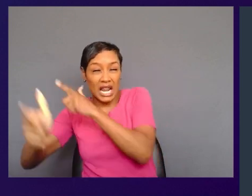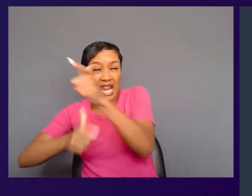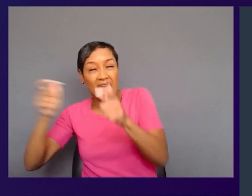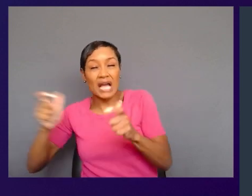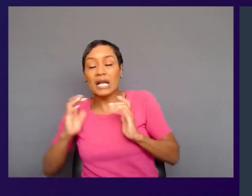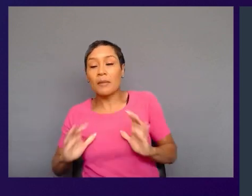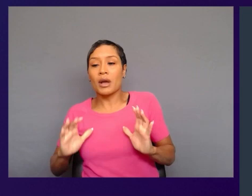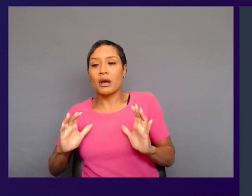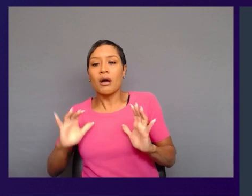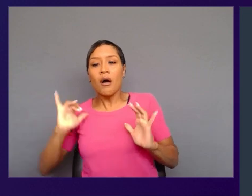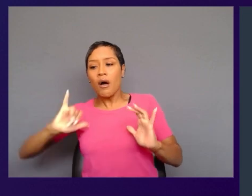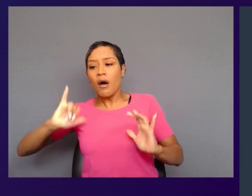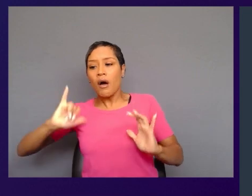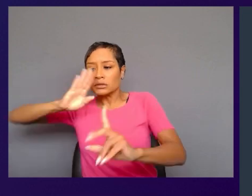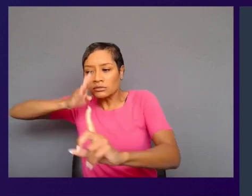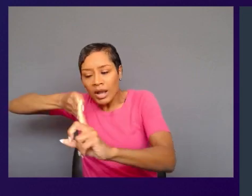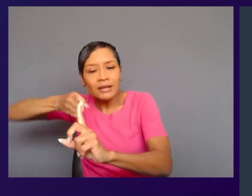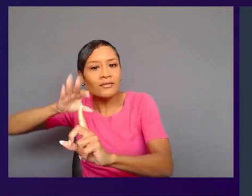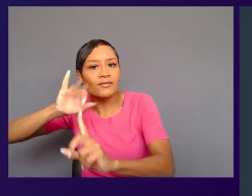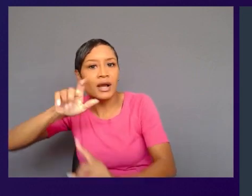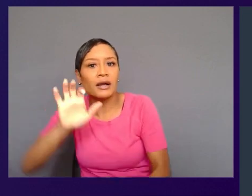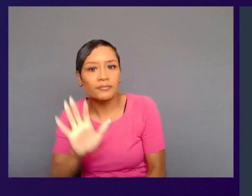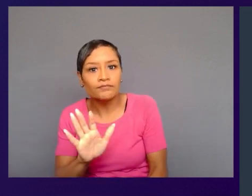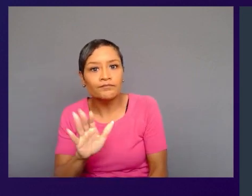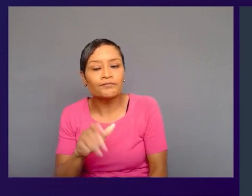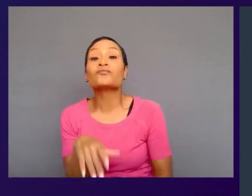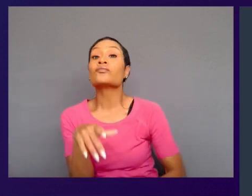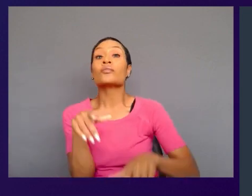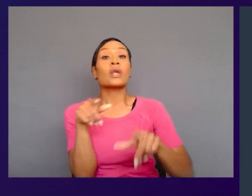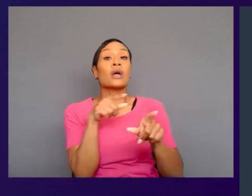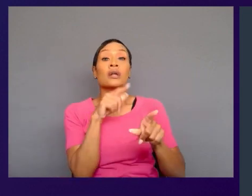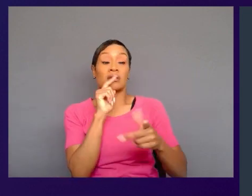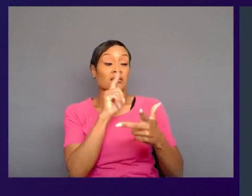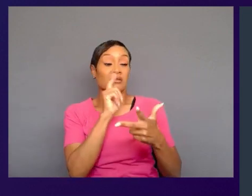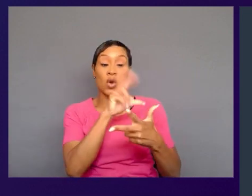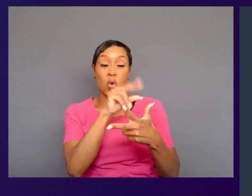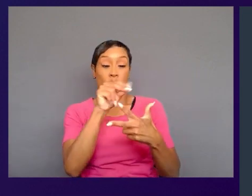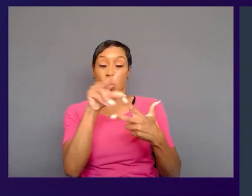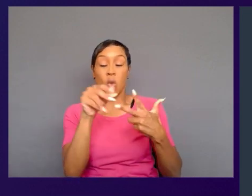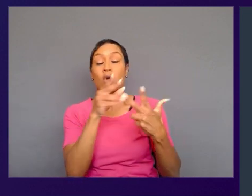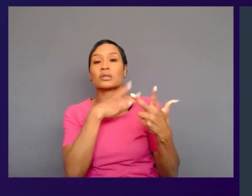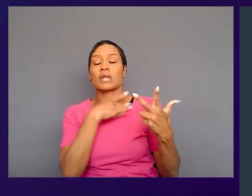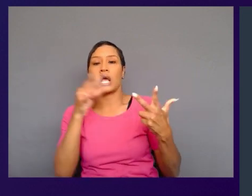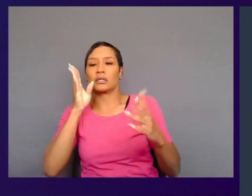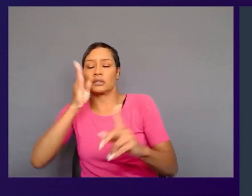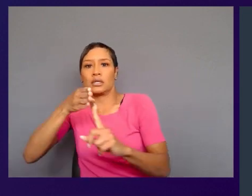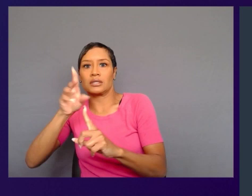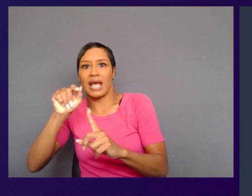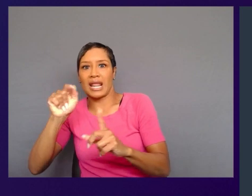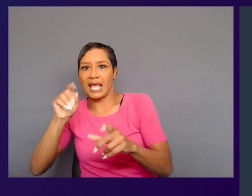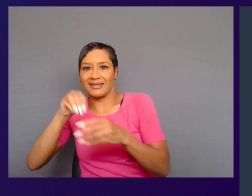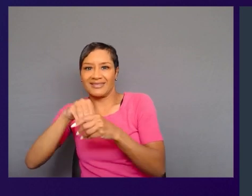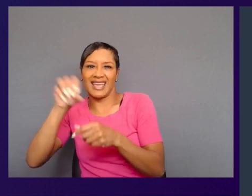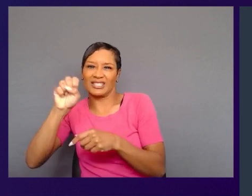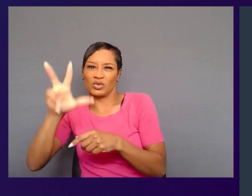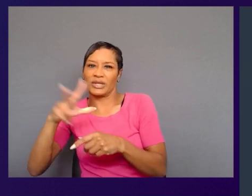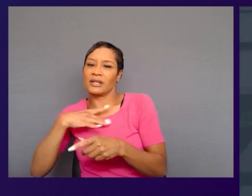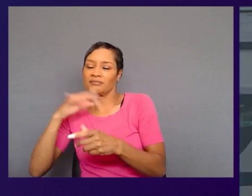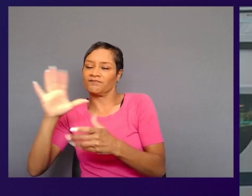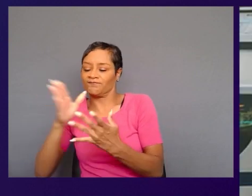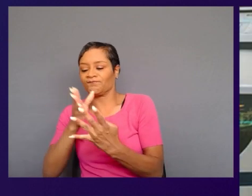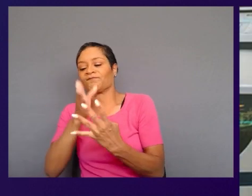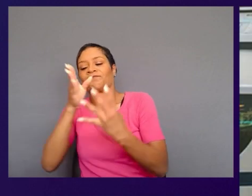work directly on file. And when none of these is the case, they tend to work directly against their data in S3.